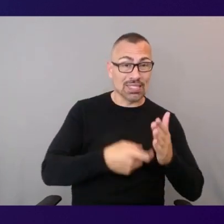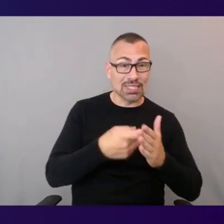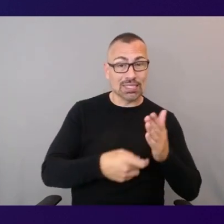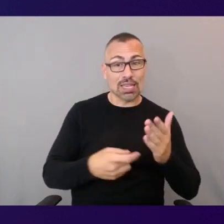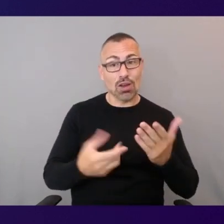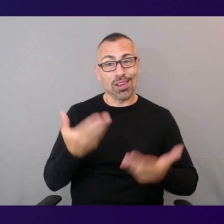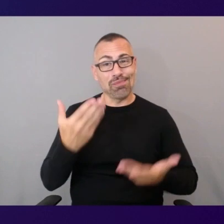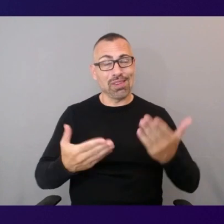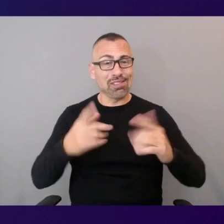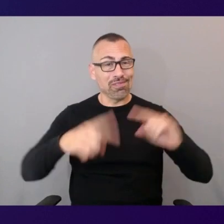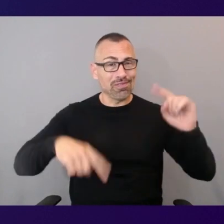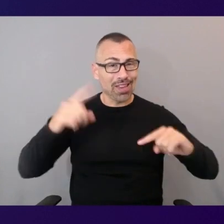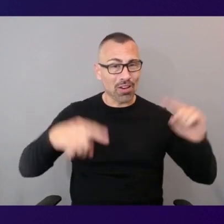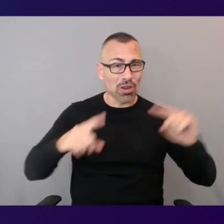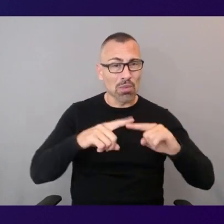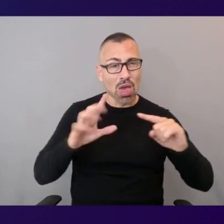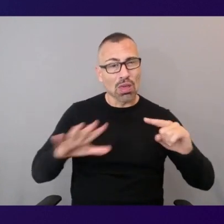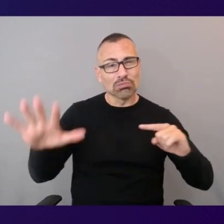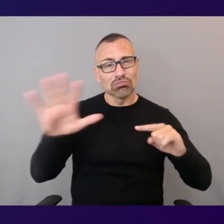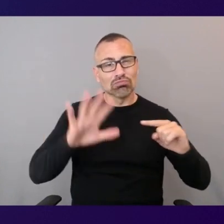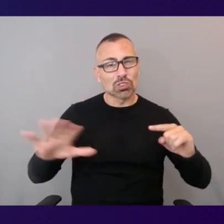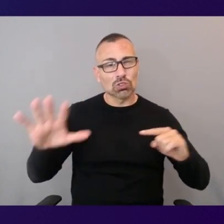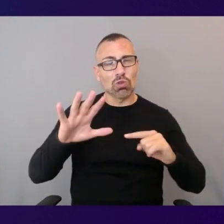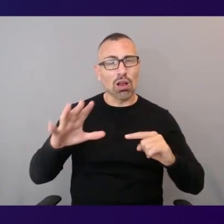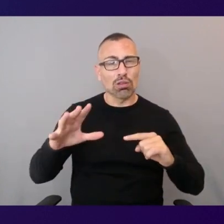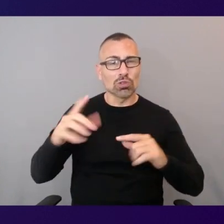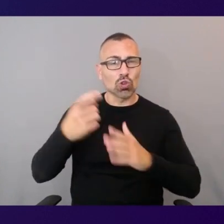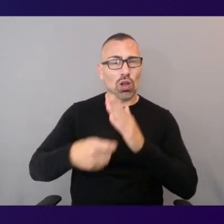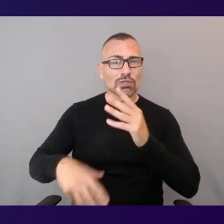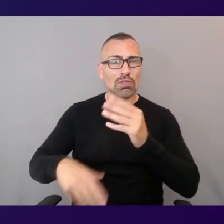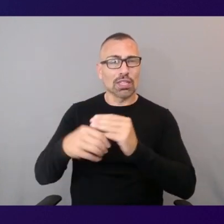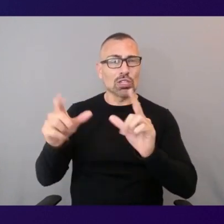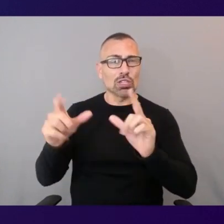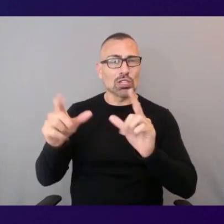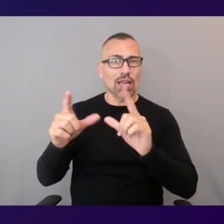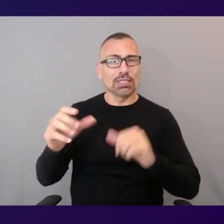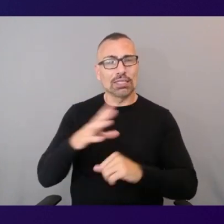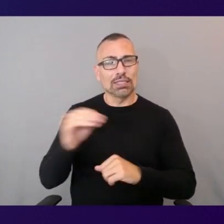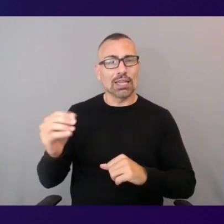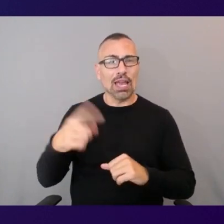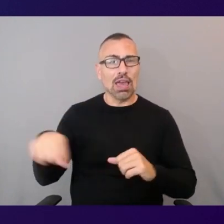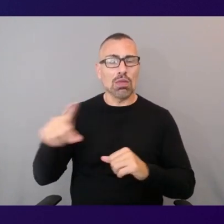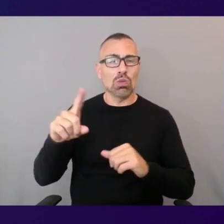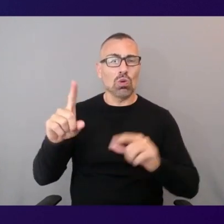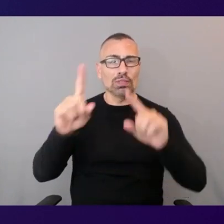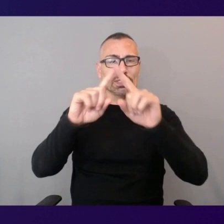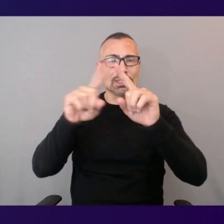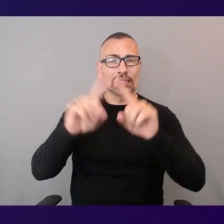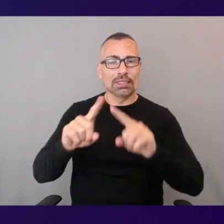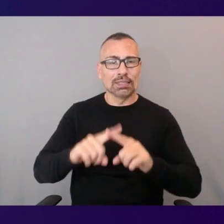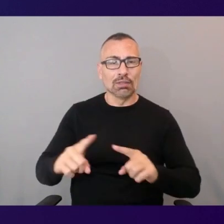give you somewhere around the cost of that additional license, and really those differentiators that partner's providing.